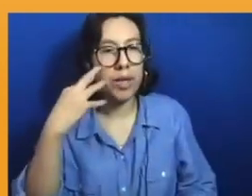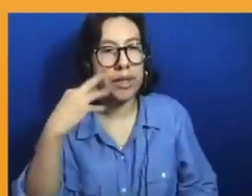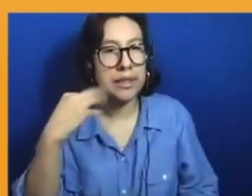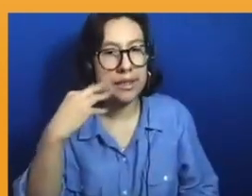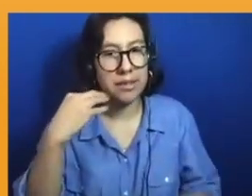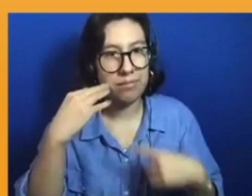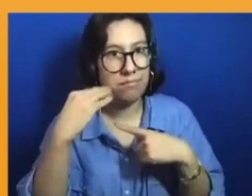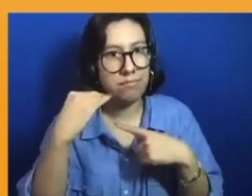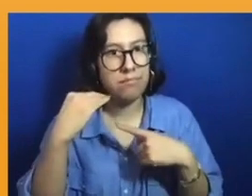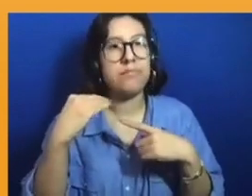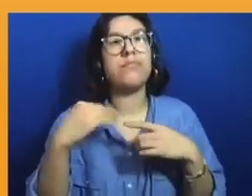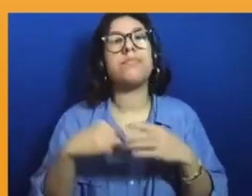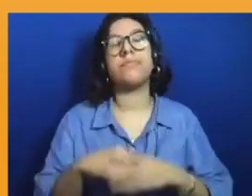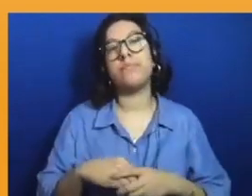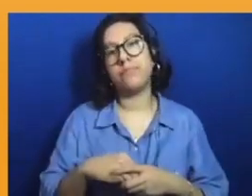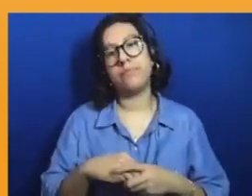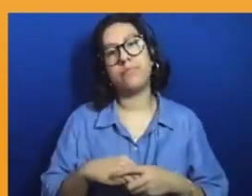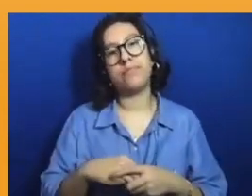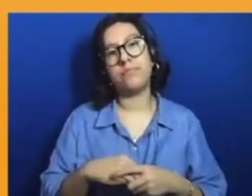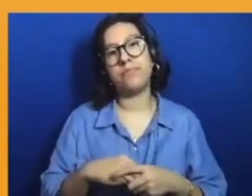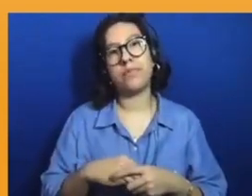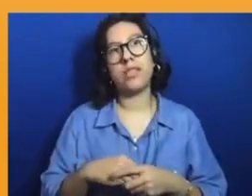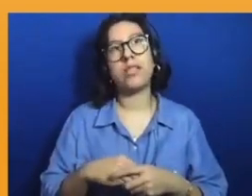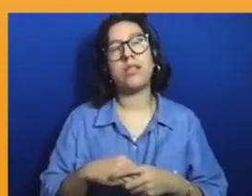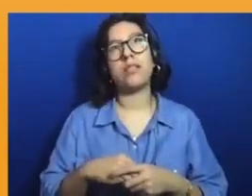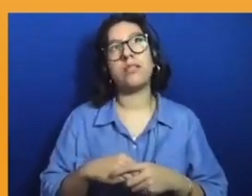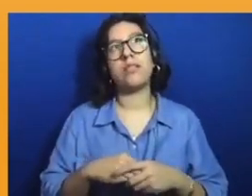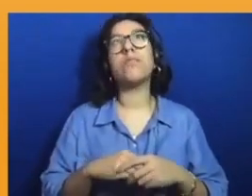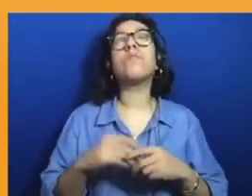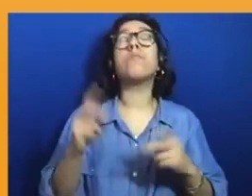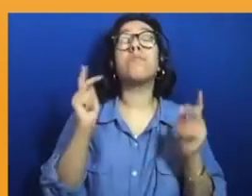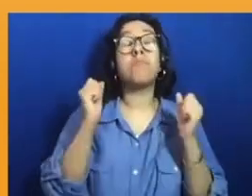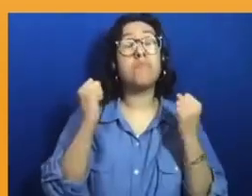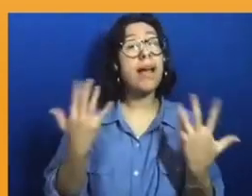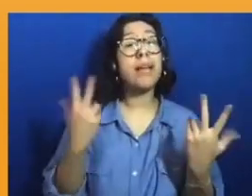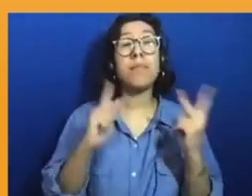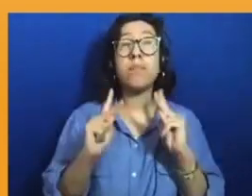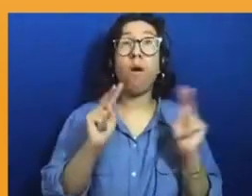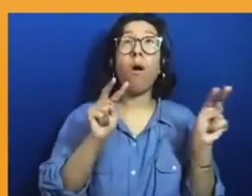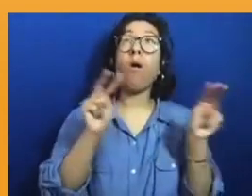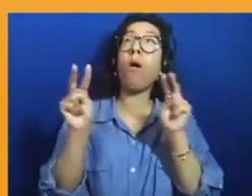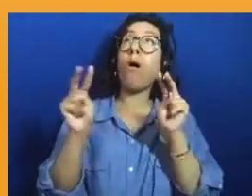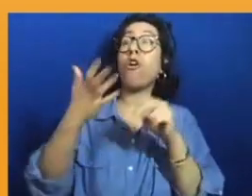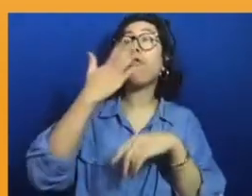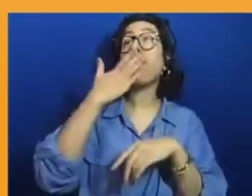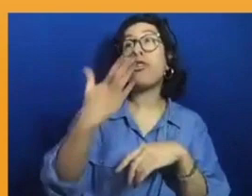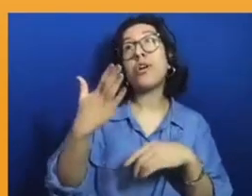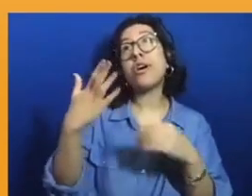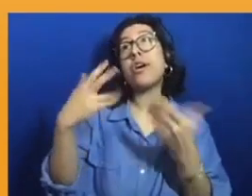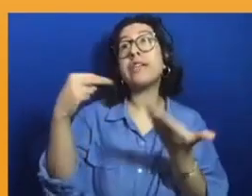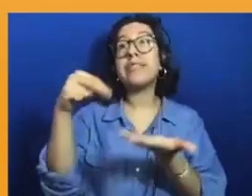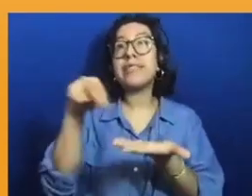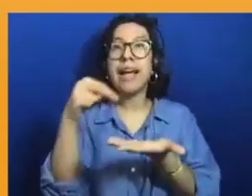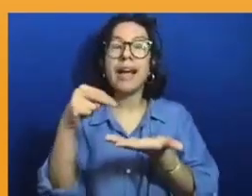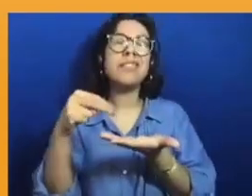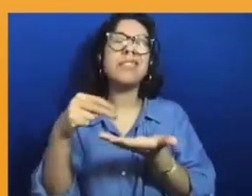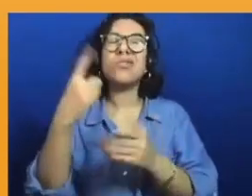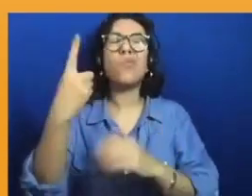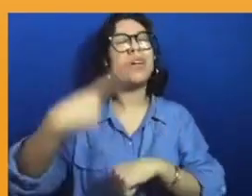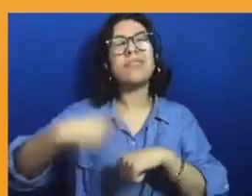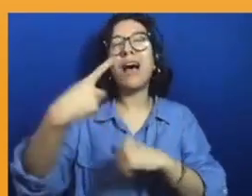lot of people look at good dance as an isolated thing. You